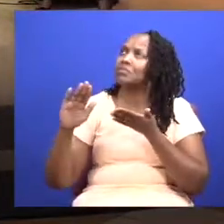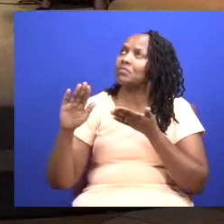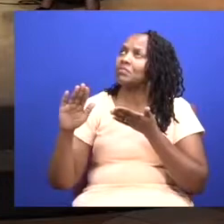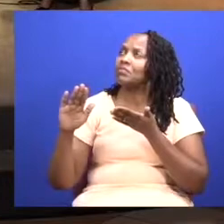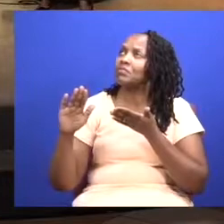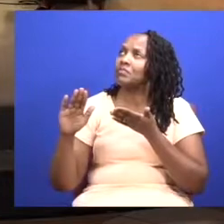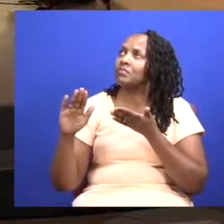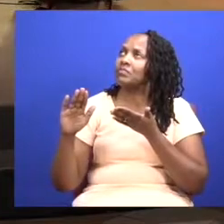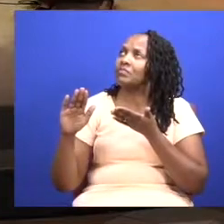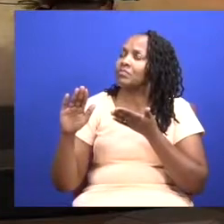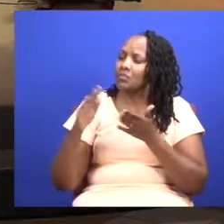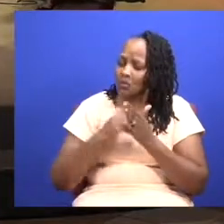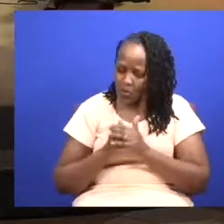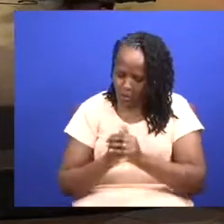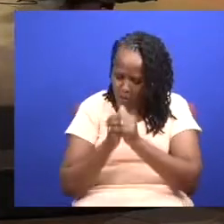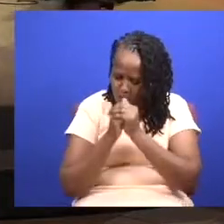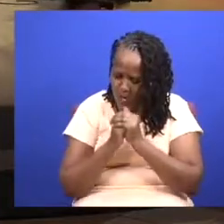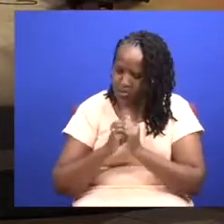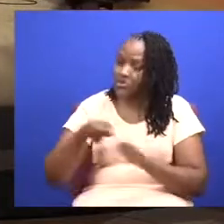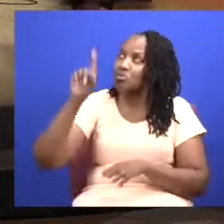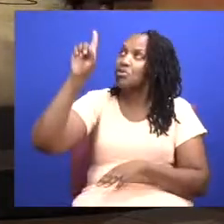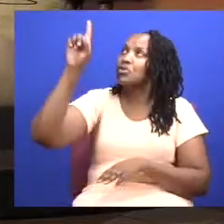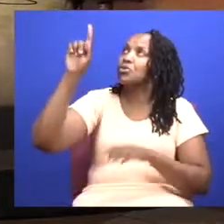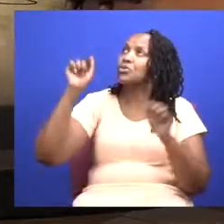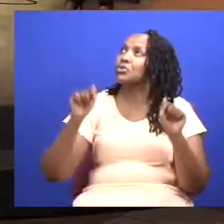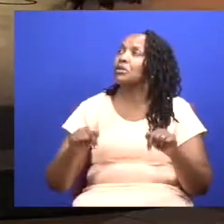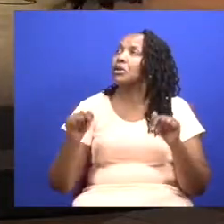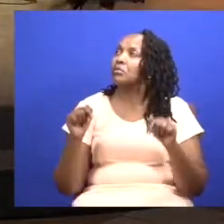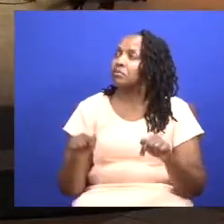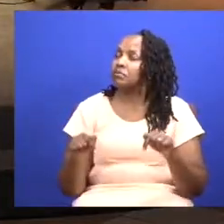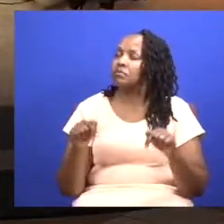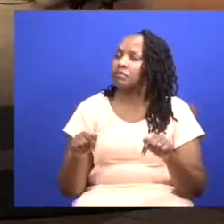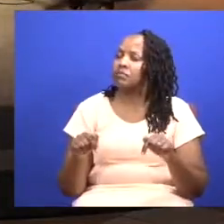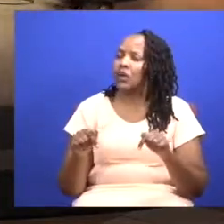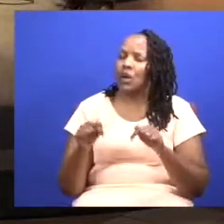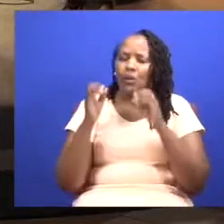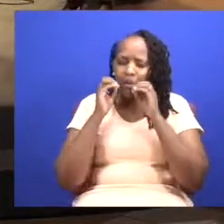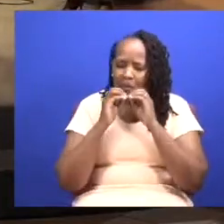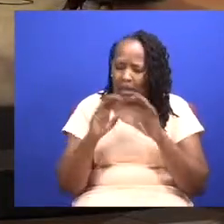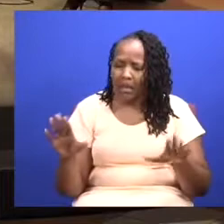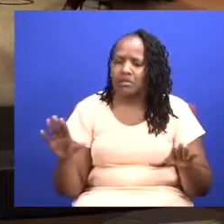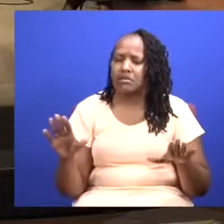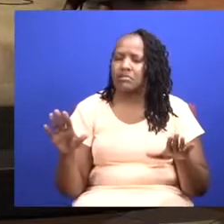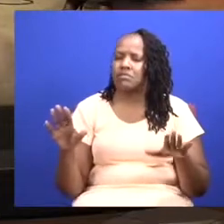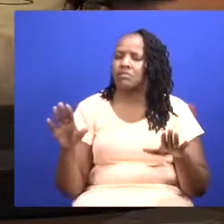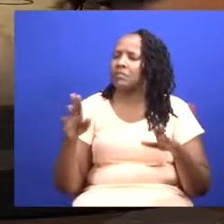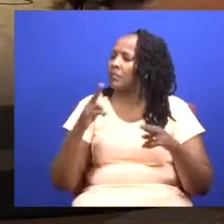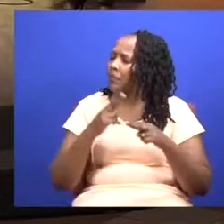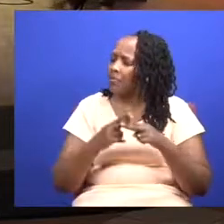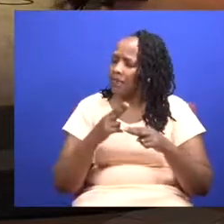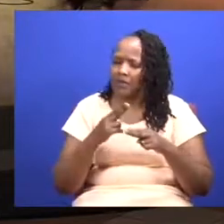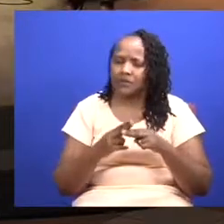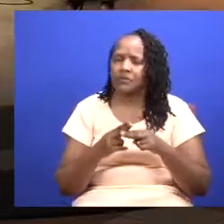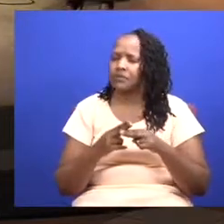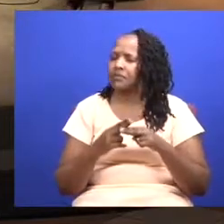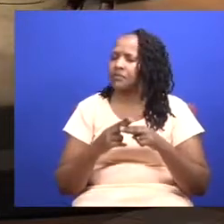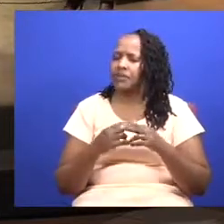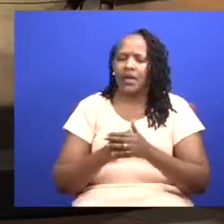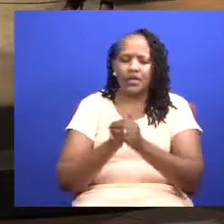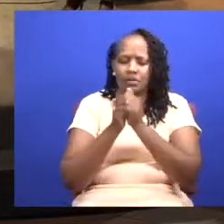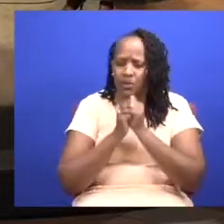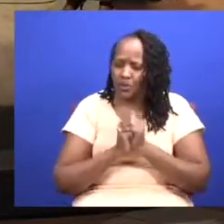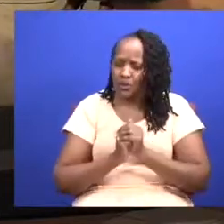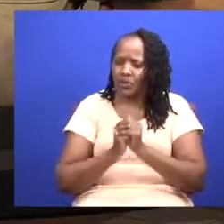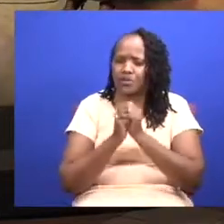art holy. Thou art Yahweh. We worship you today. We bless your holy